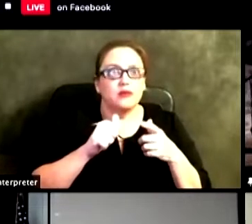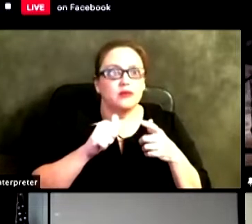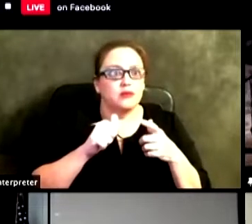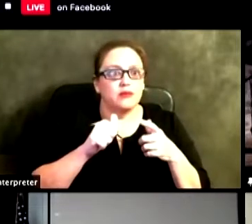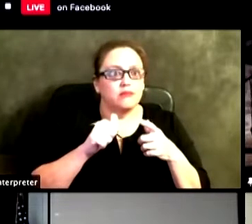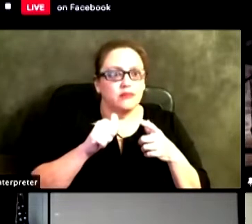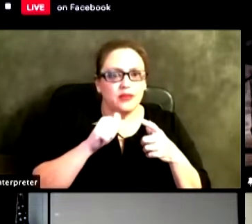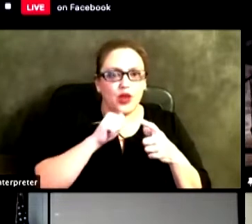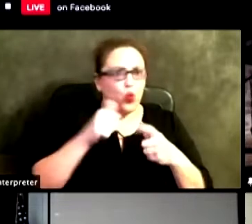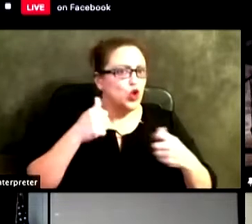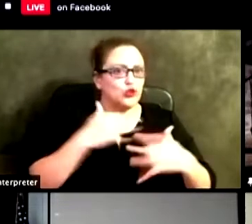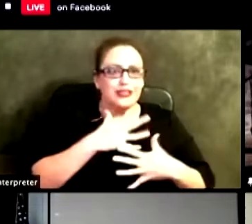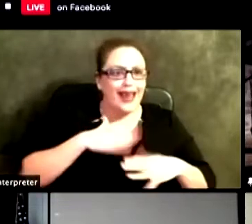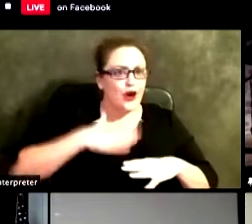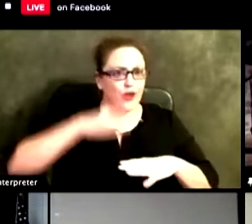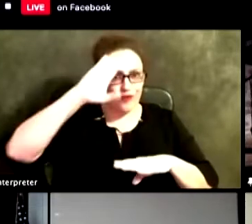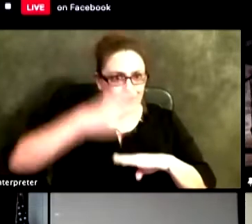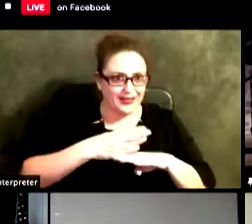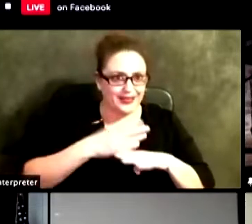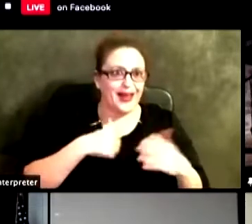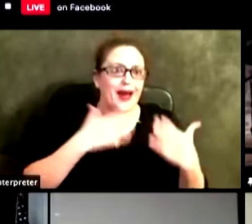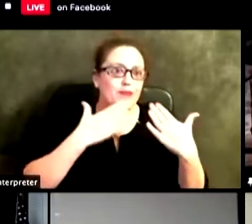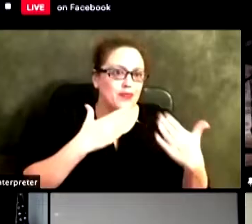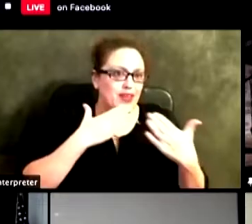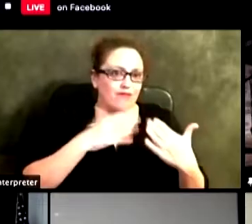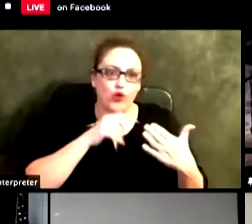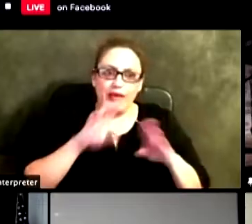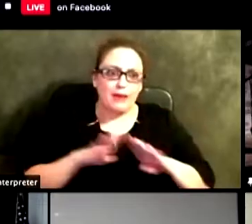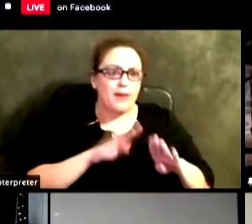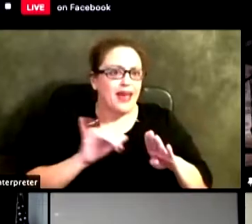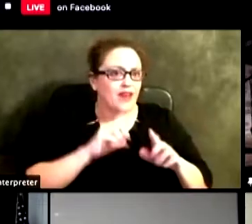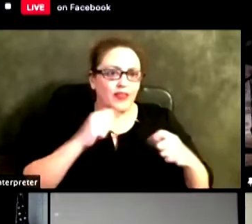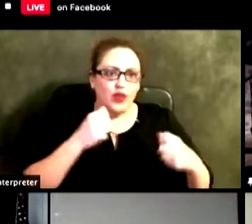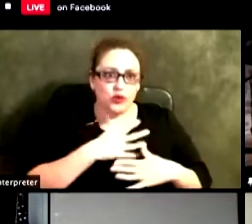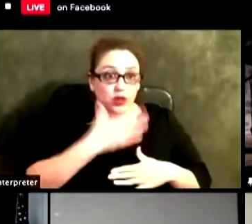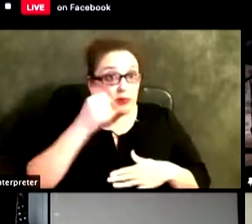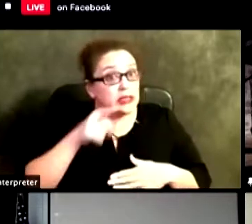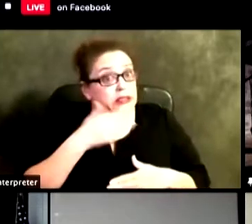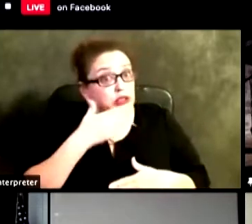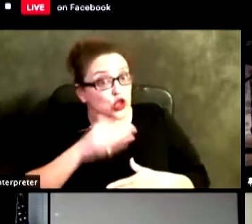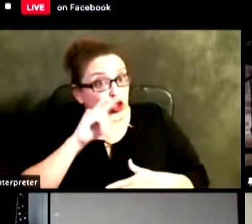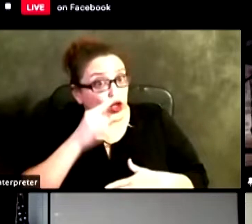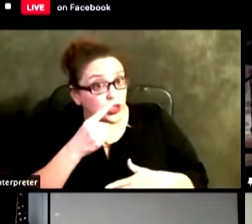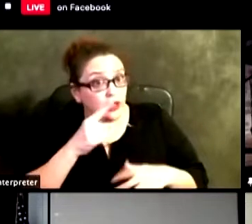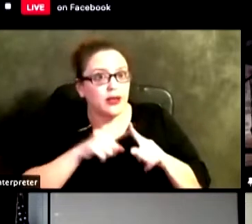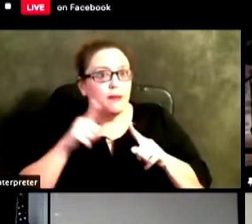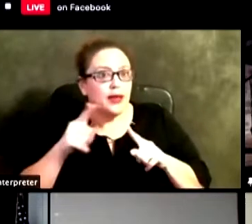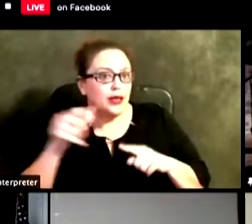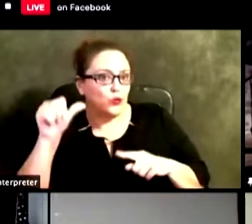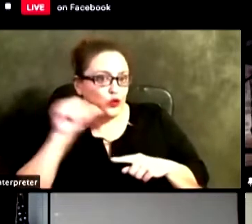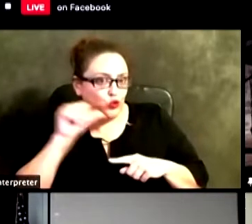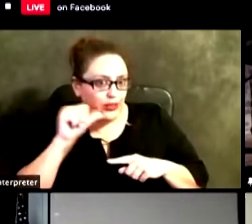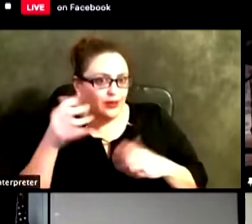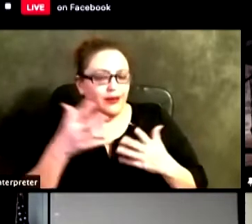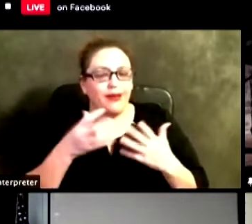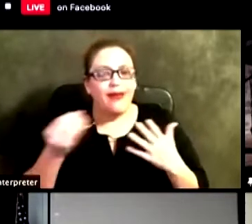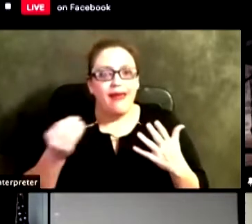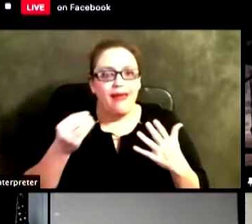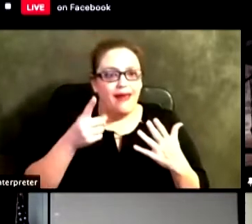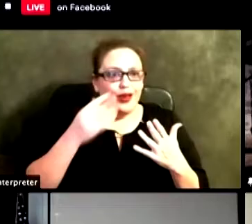or anything, which I'm so thankful, because he's a good kid. But he was drinking, and you know how